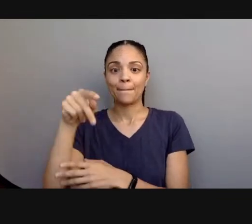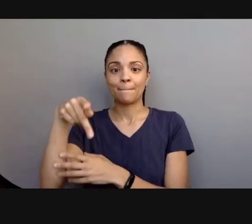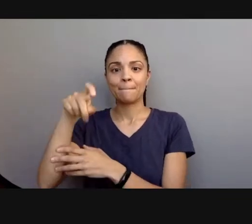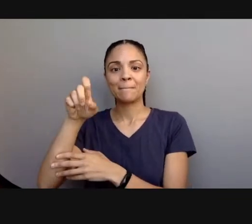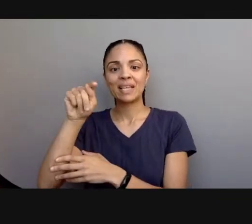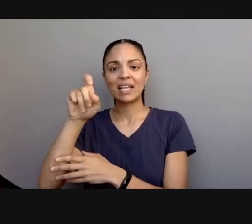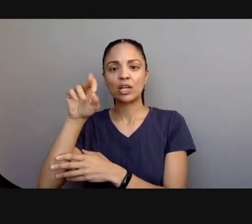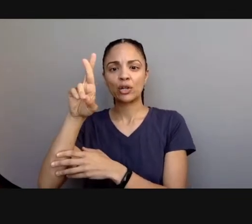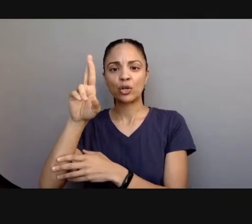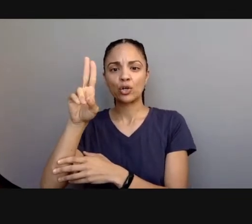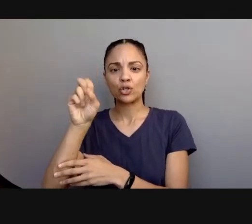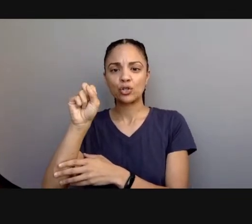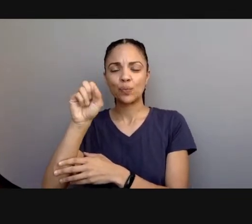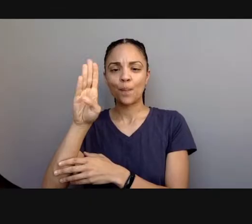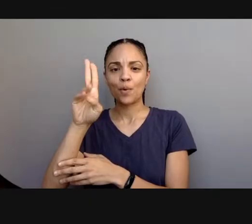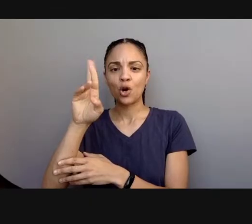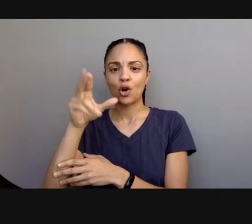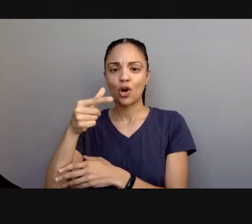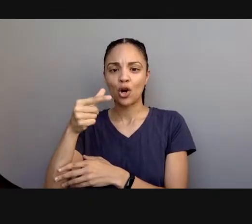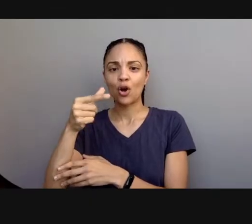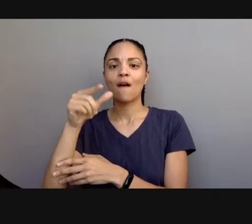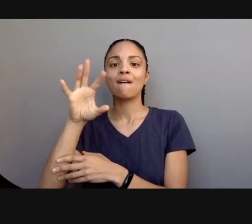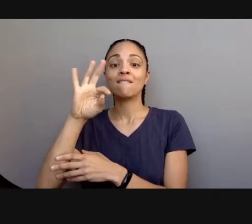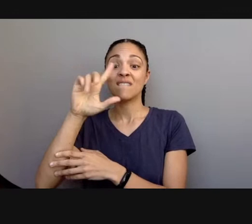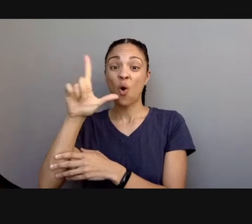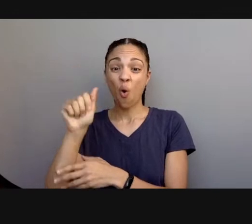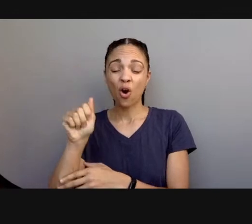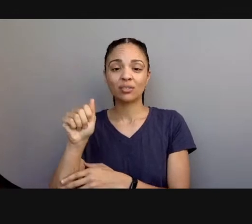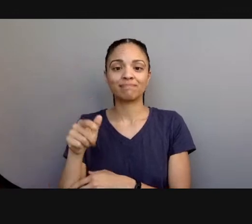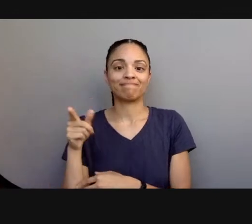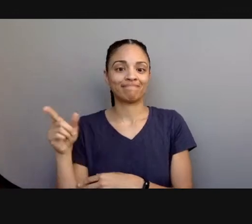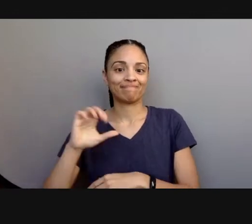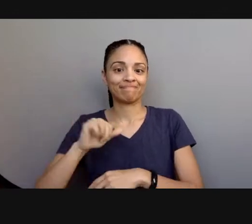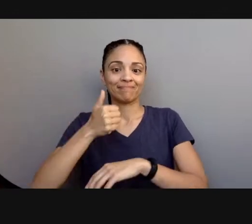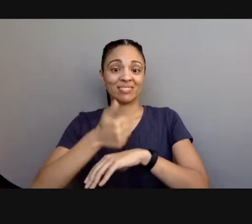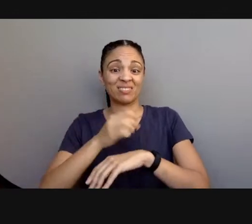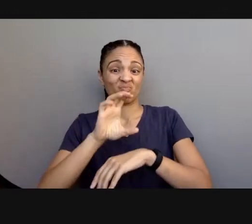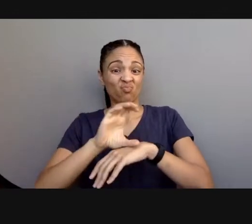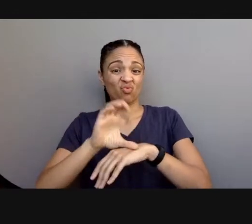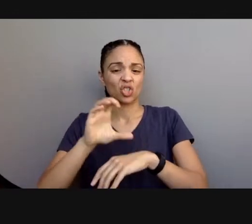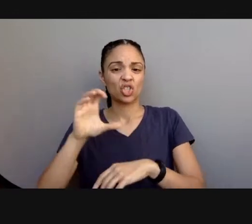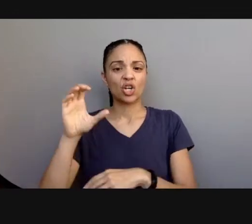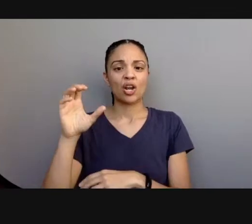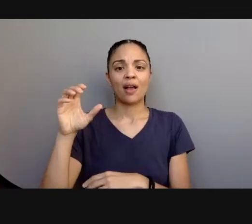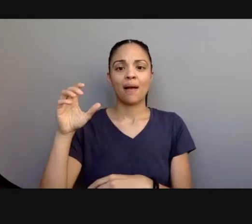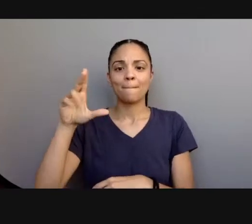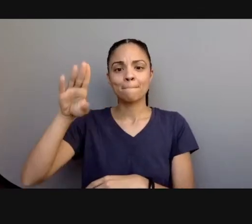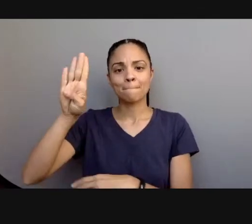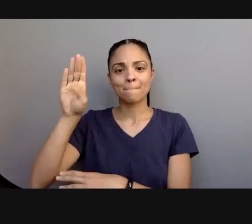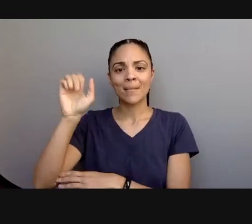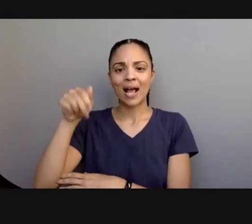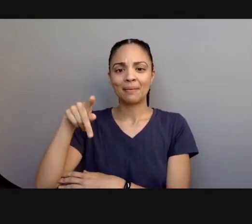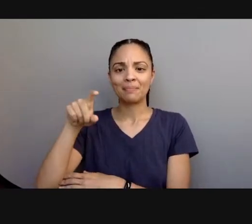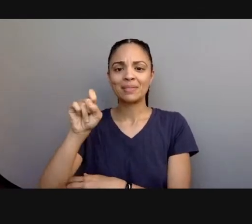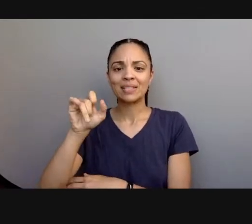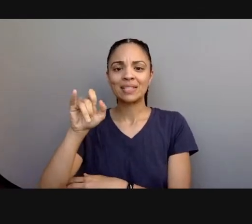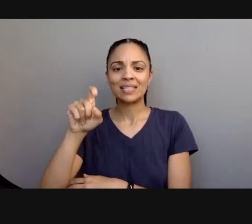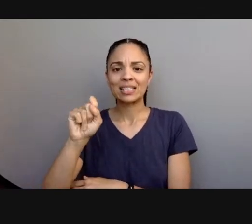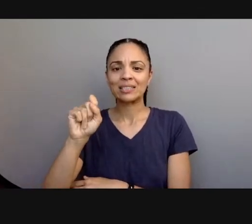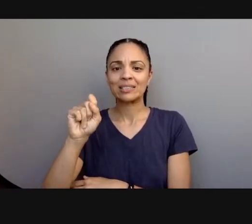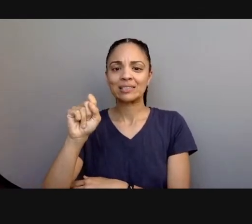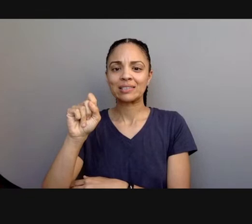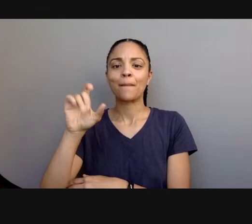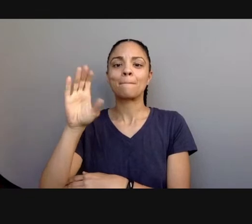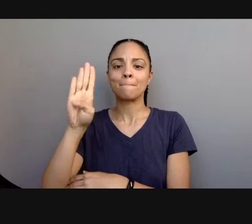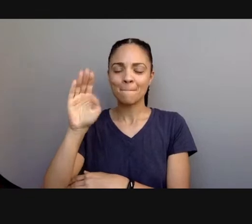as of last week over a congregation church called Bethel Community Baptist Church. He's a political, of course, and